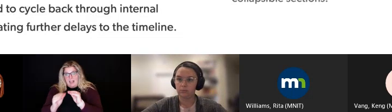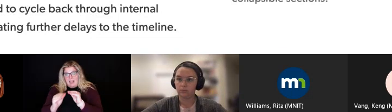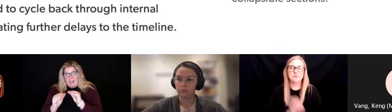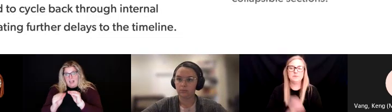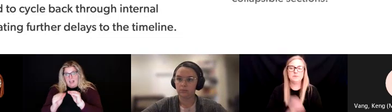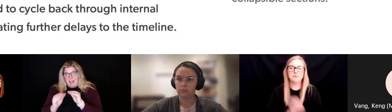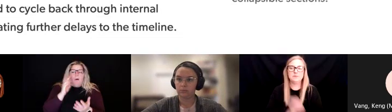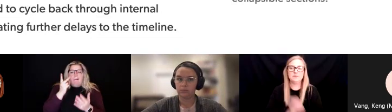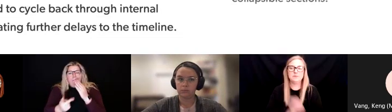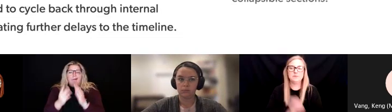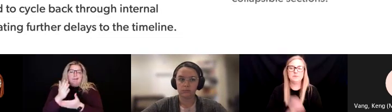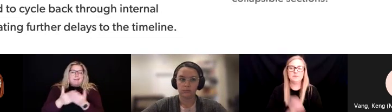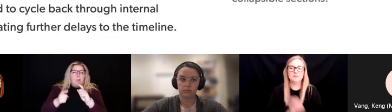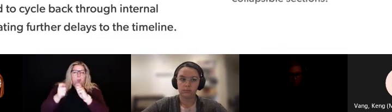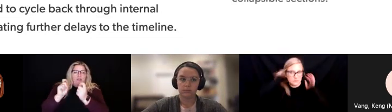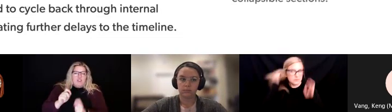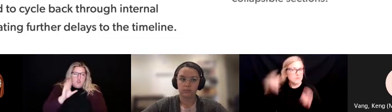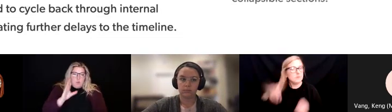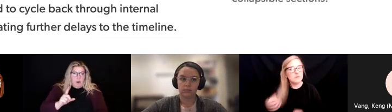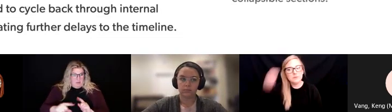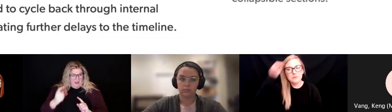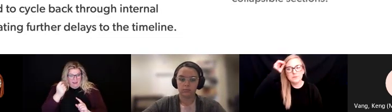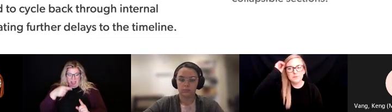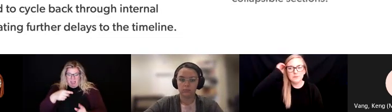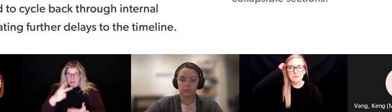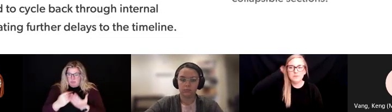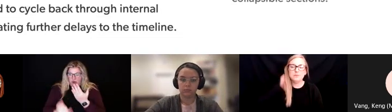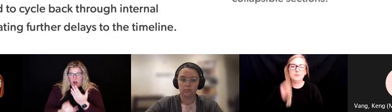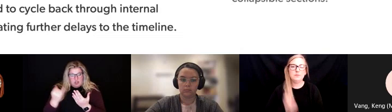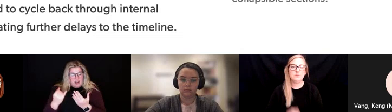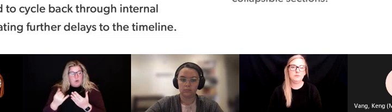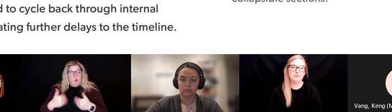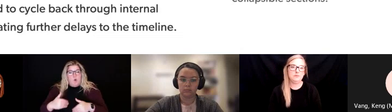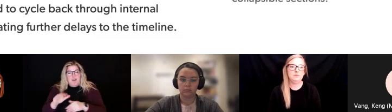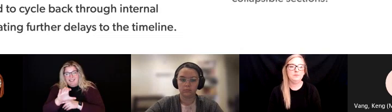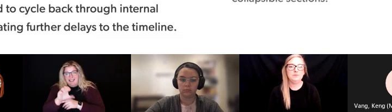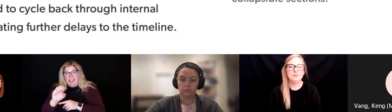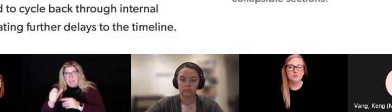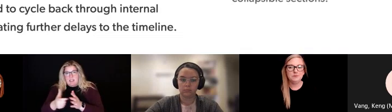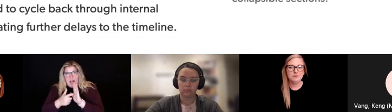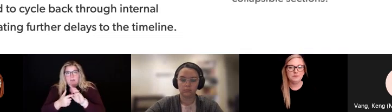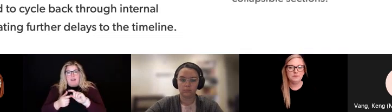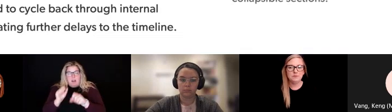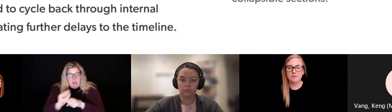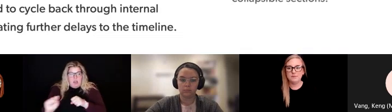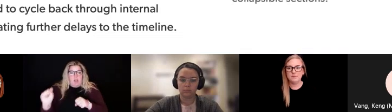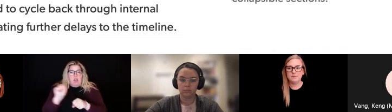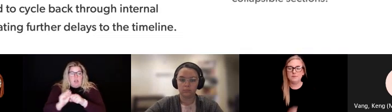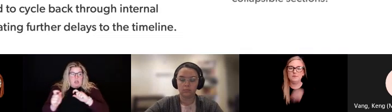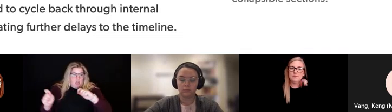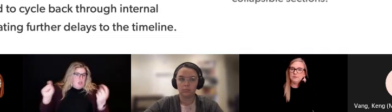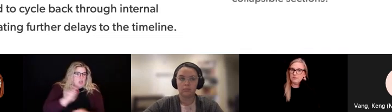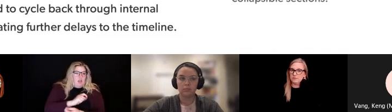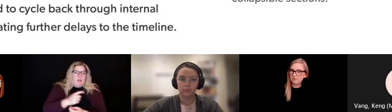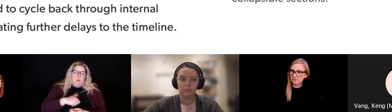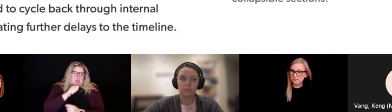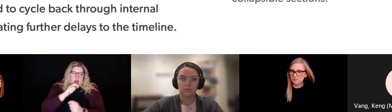made, but the extent to which the CSS had to be reworked was not expected.